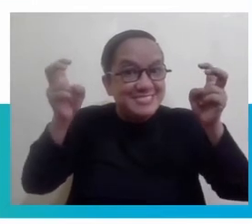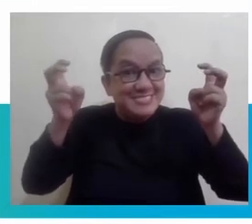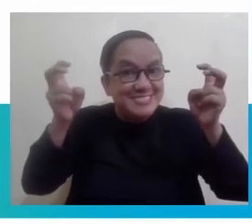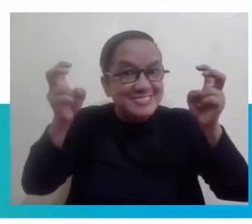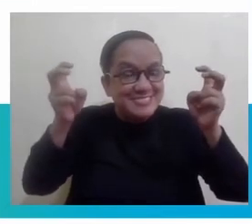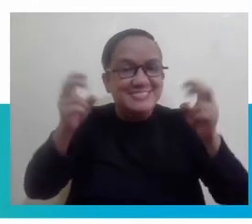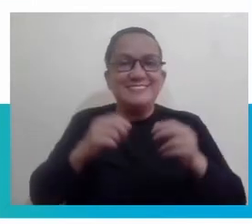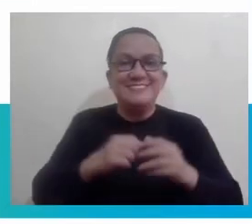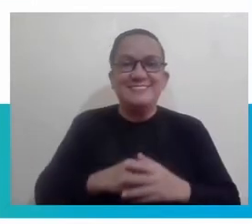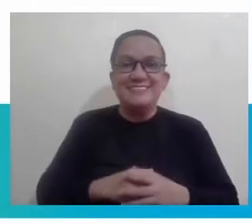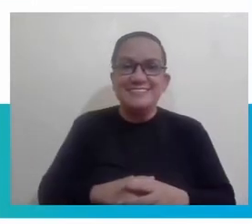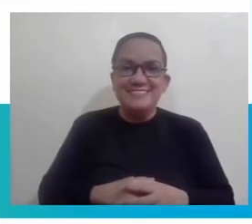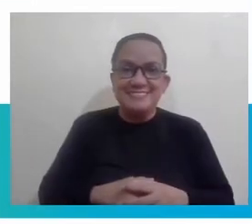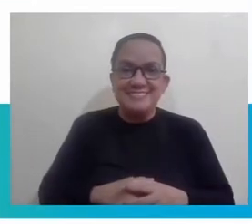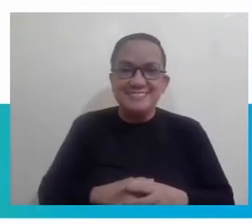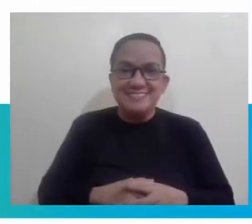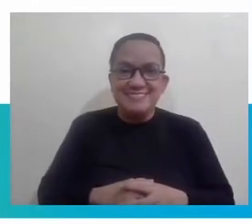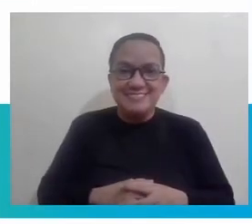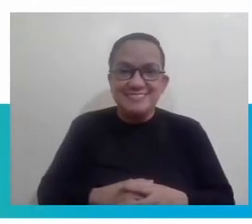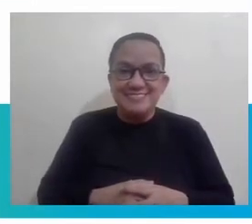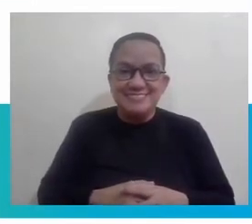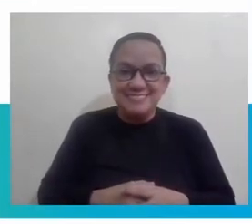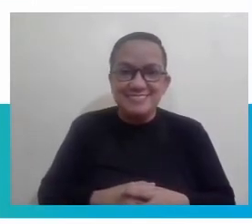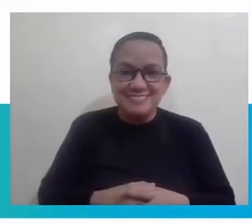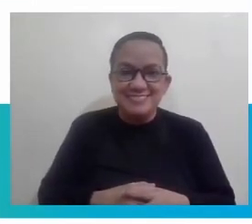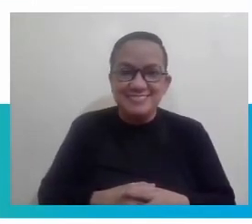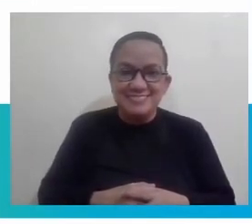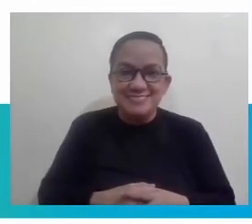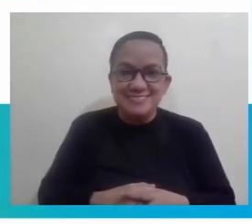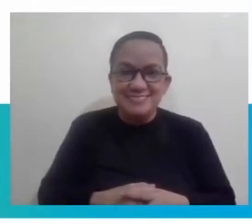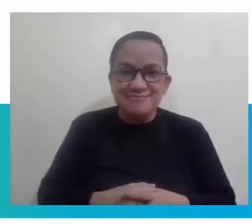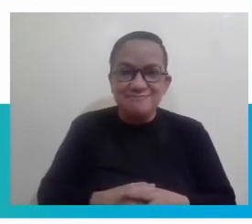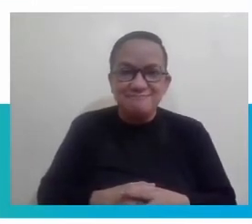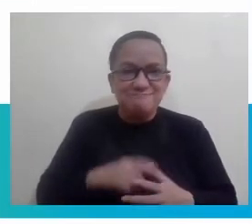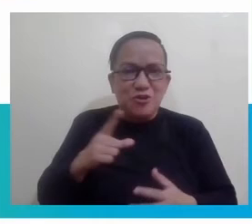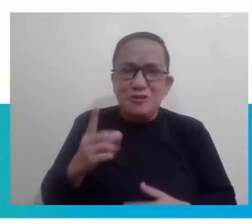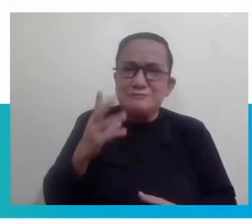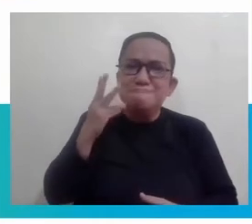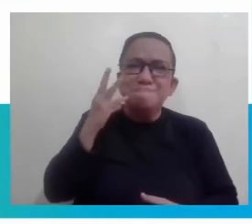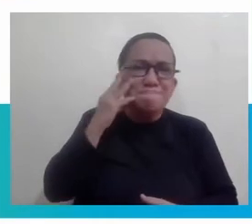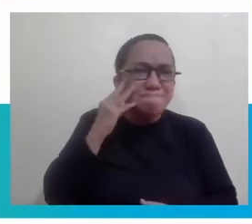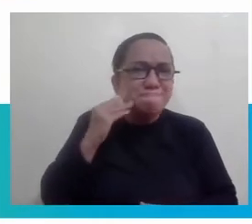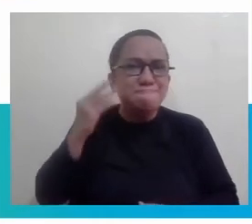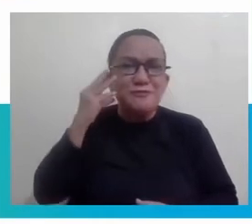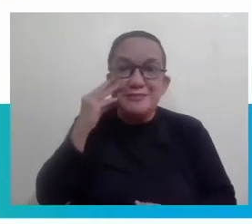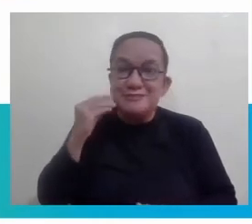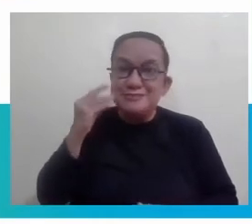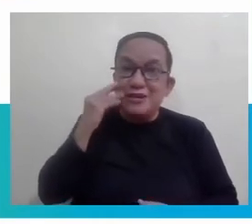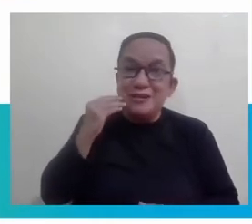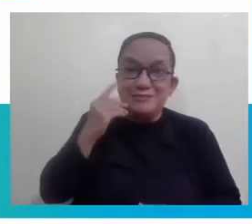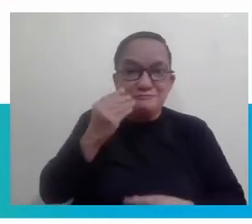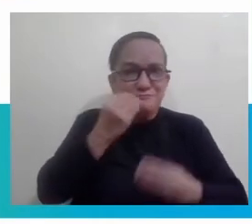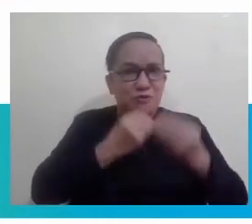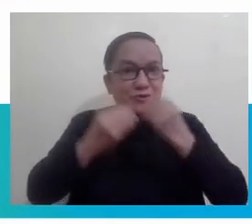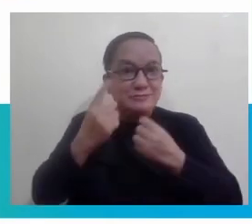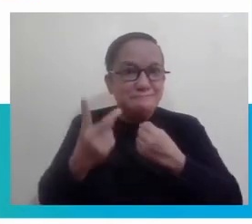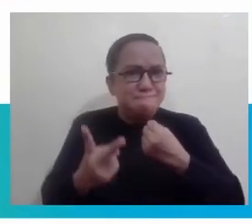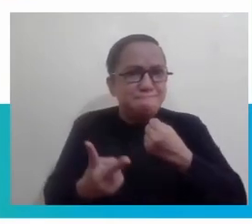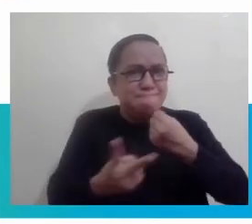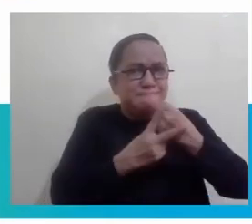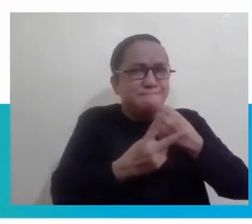the resilience of food system is key to ensuring food security through crises such as